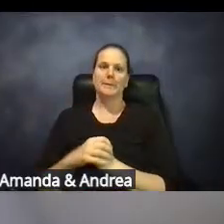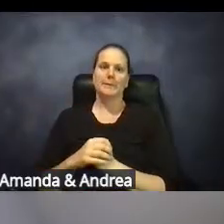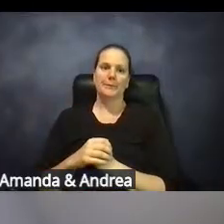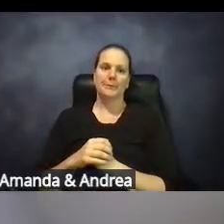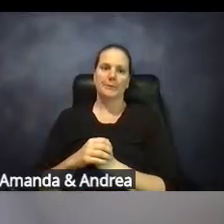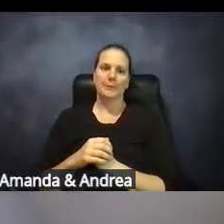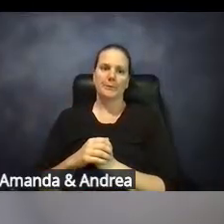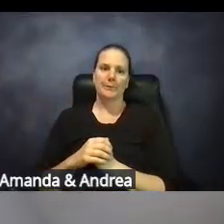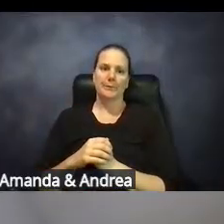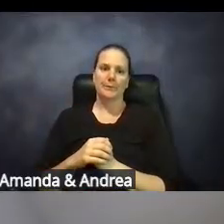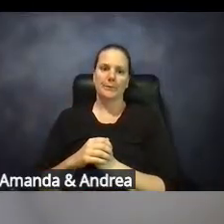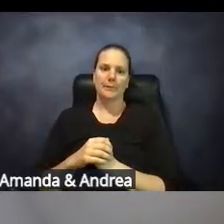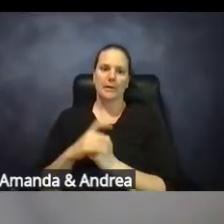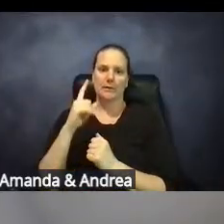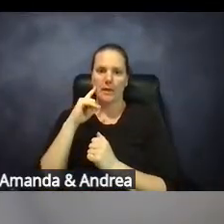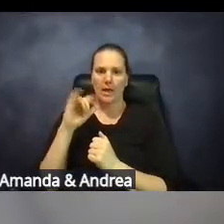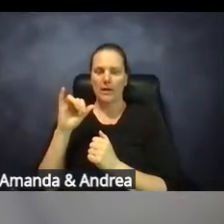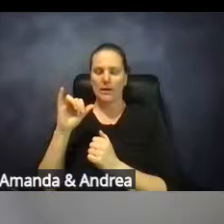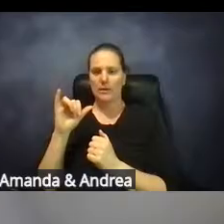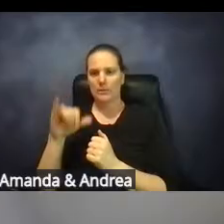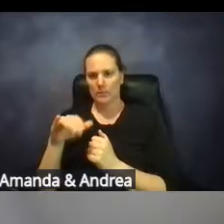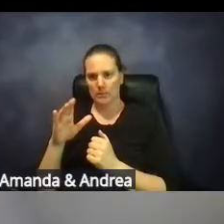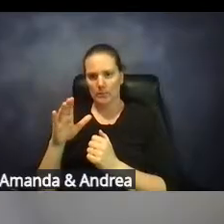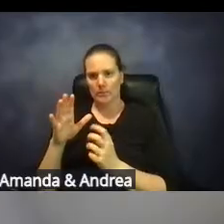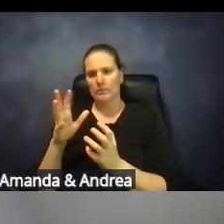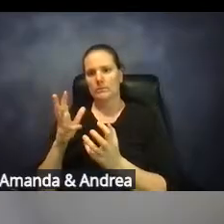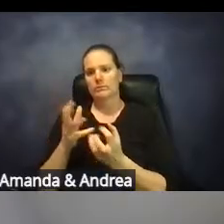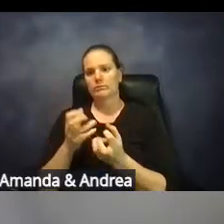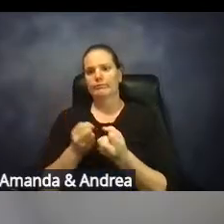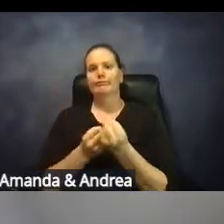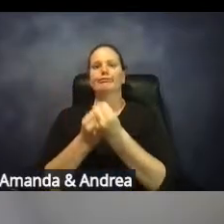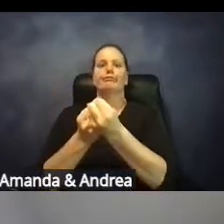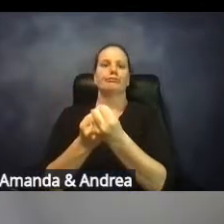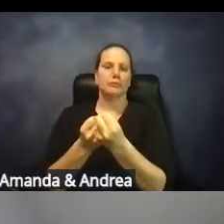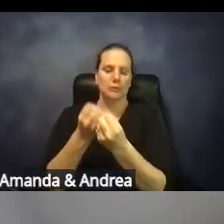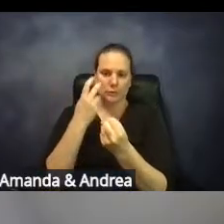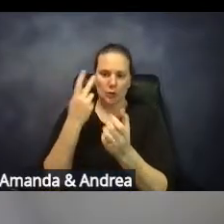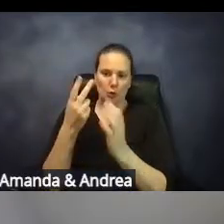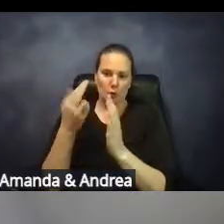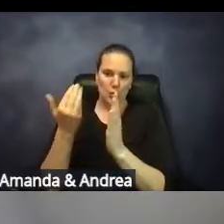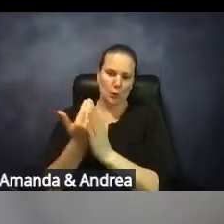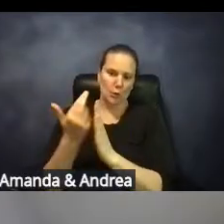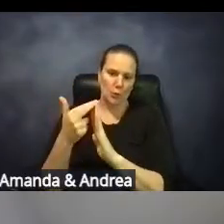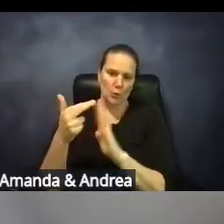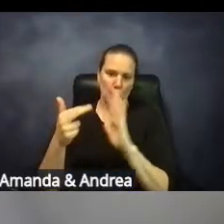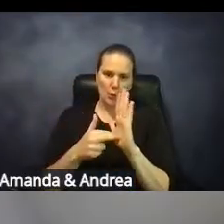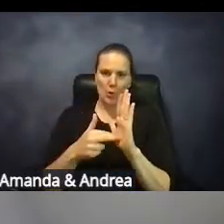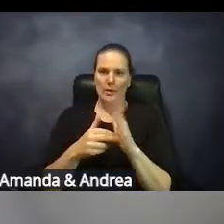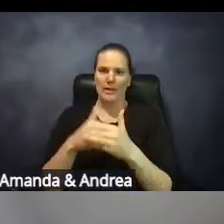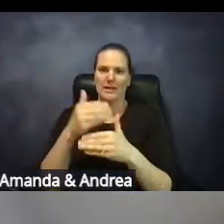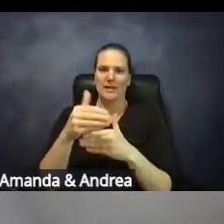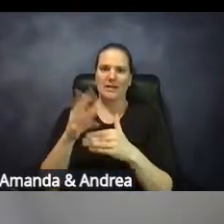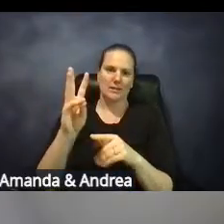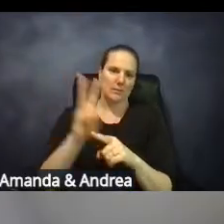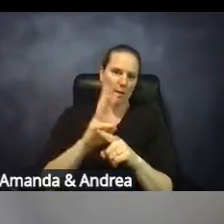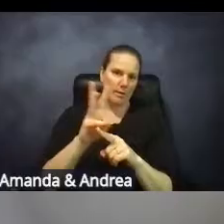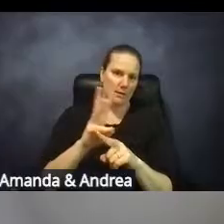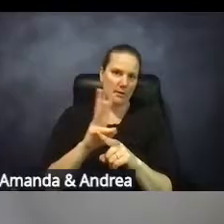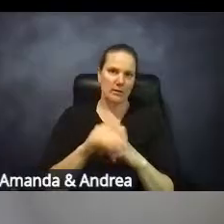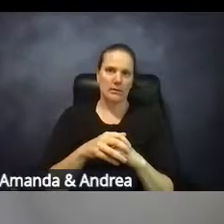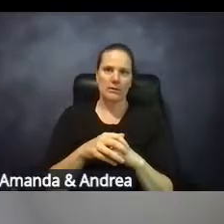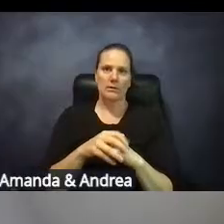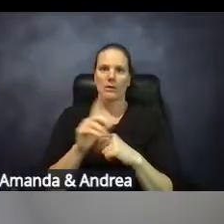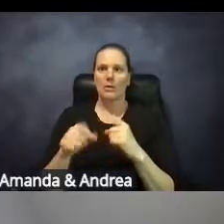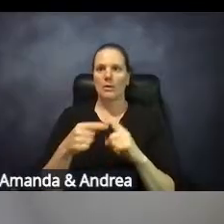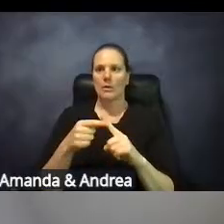that, you know, it behooves us to continue to see that new role that we'll be playing over the next 6 months as we start seeing